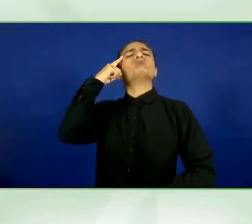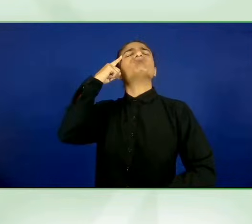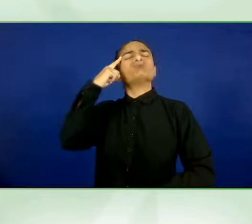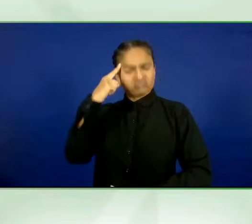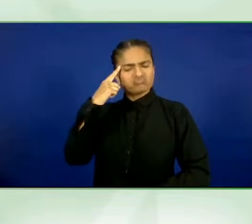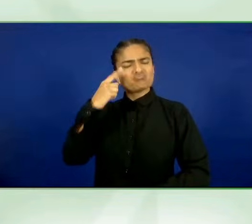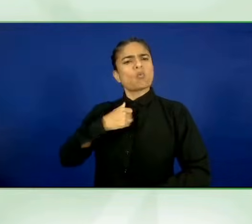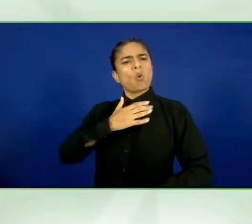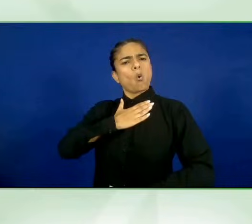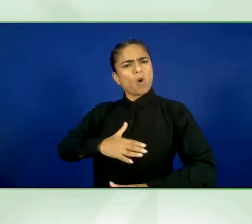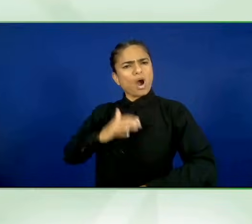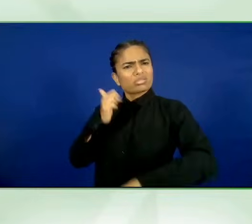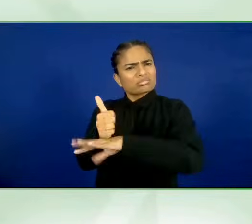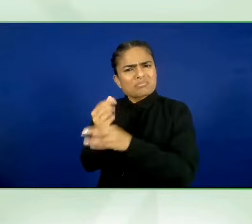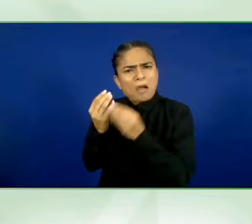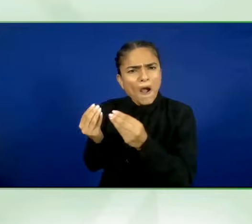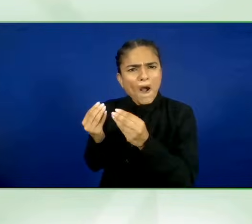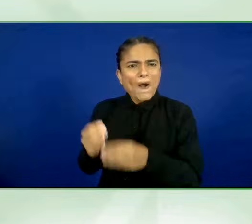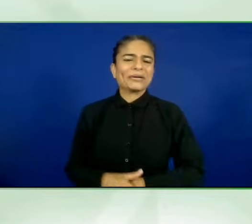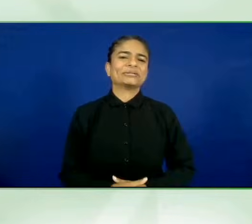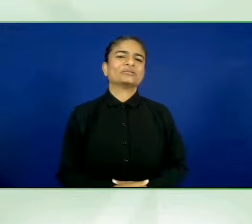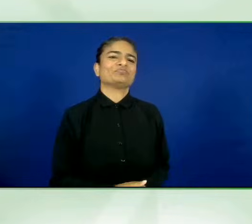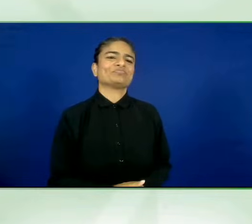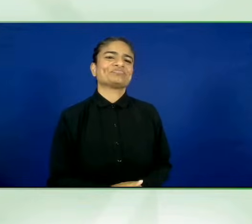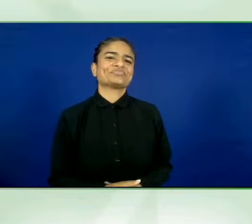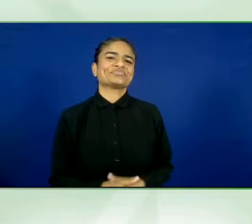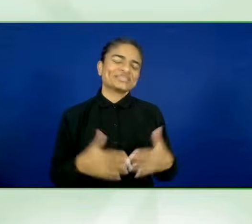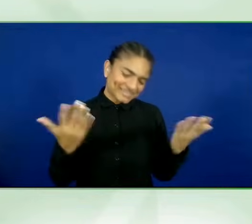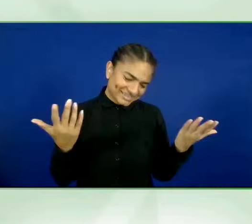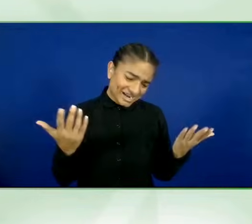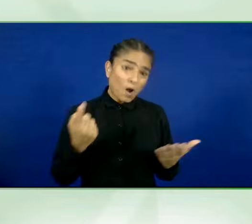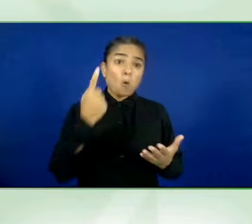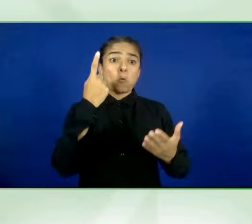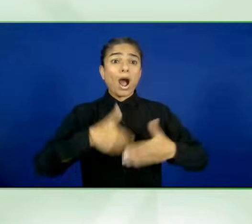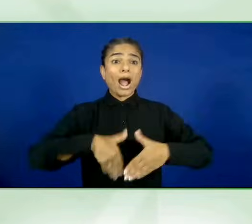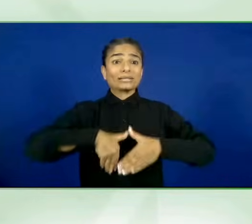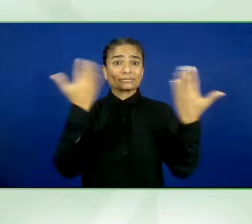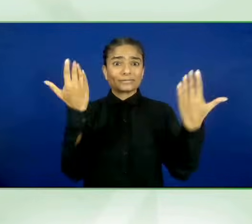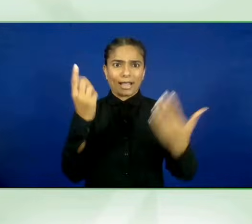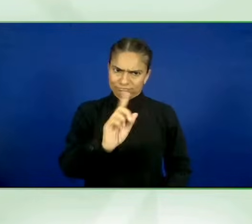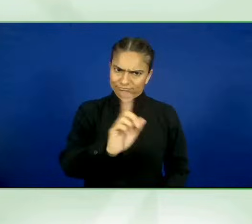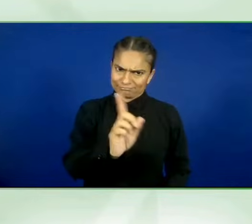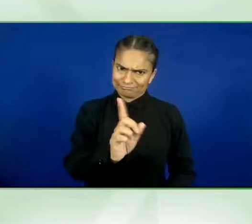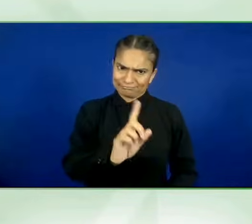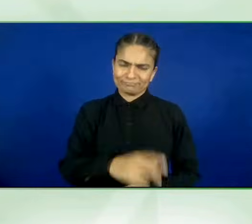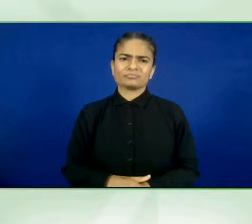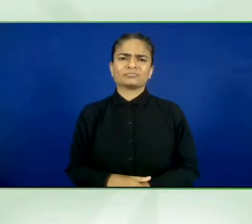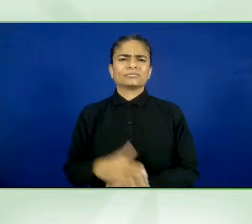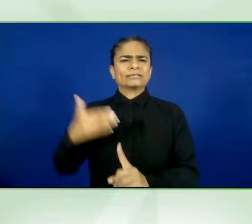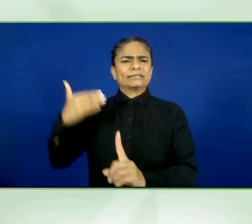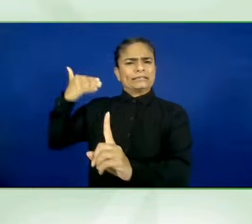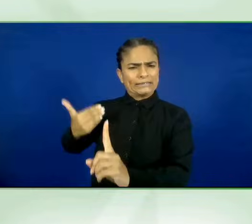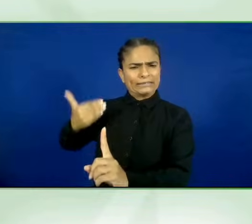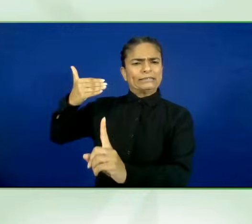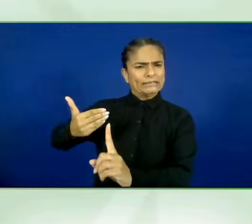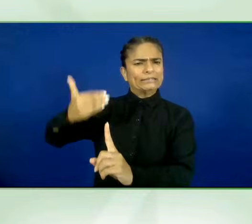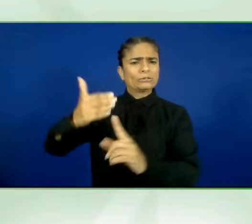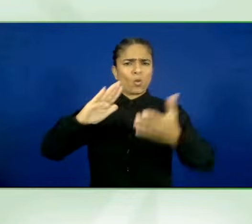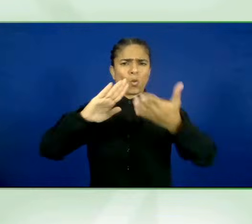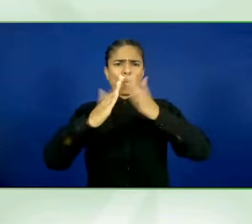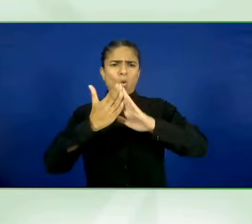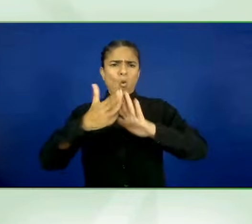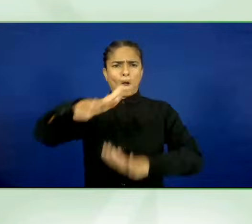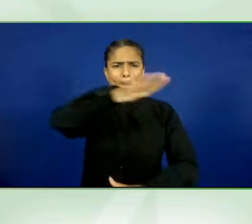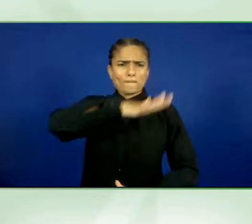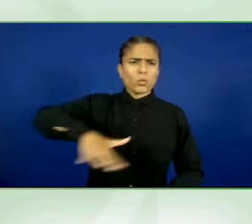not one day, but yes, a lot of requests from the community members about the old content. So Indian cinema